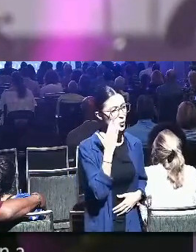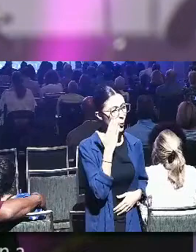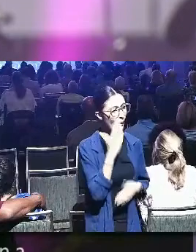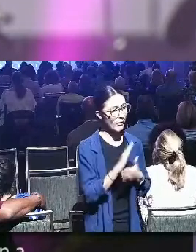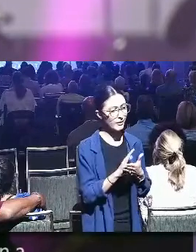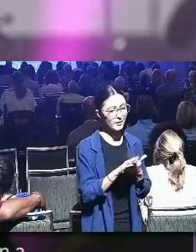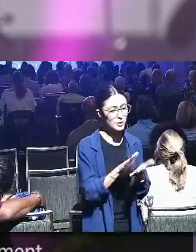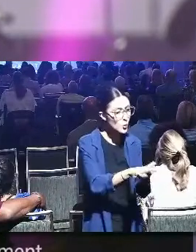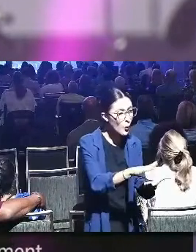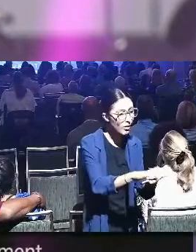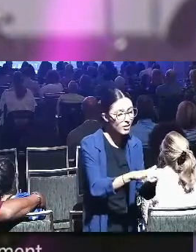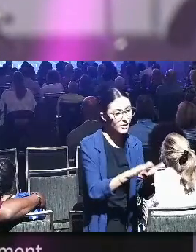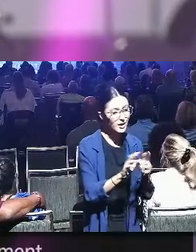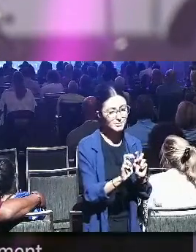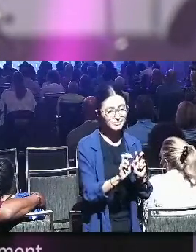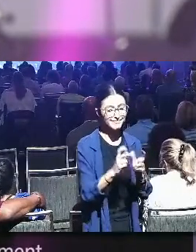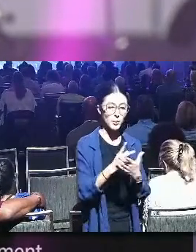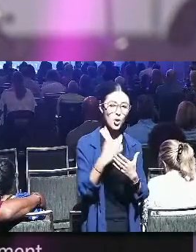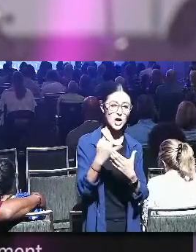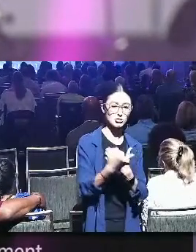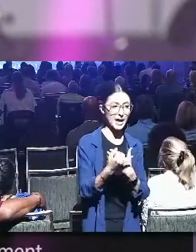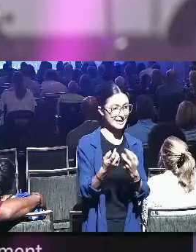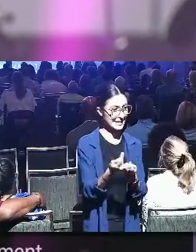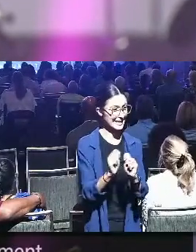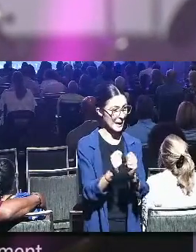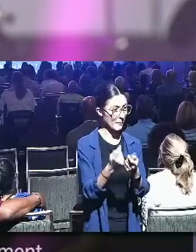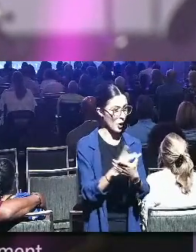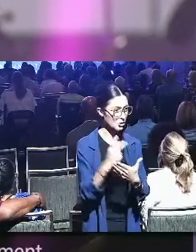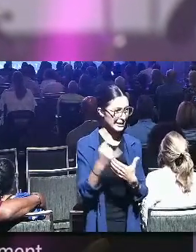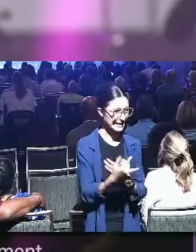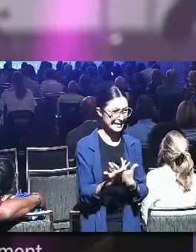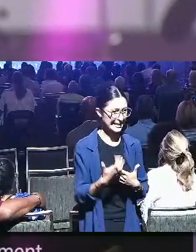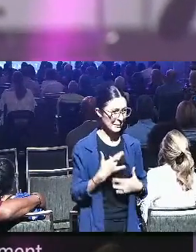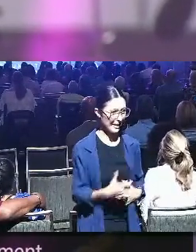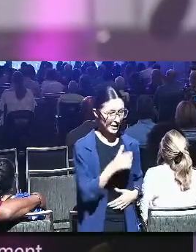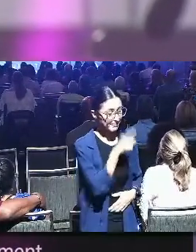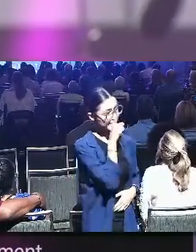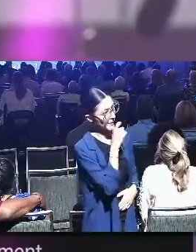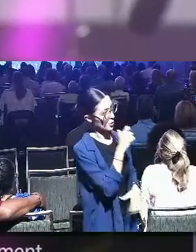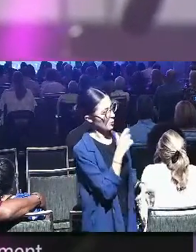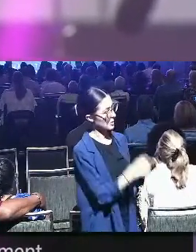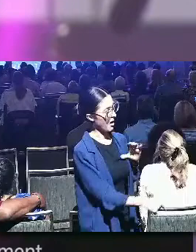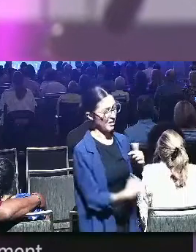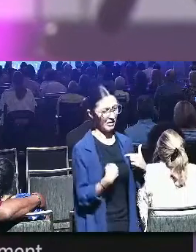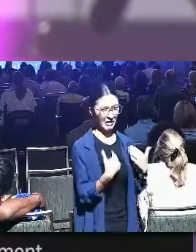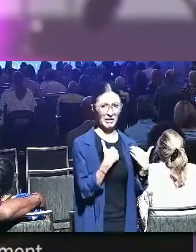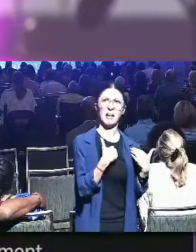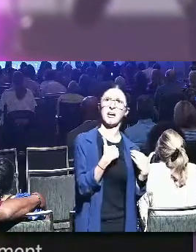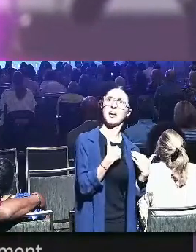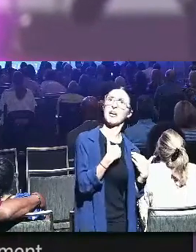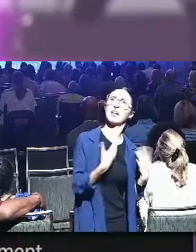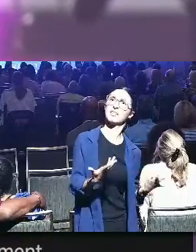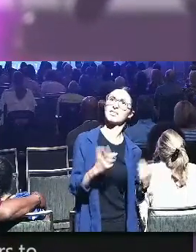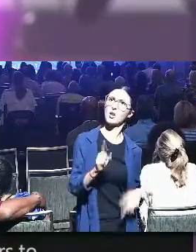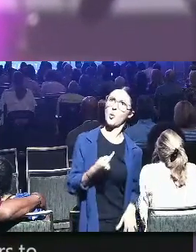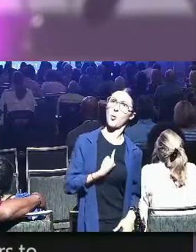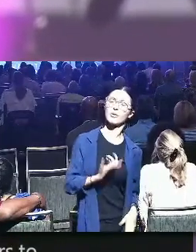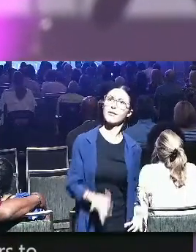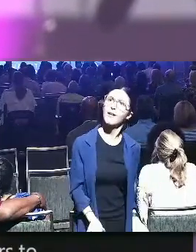2020. And then we failed. And then it took us 2 more years to graduate. And I'm like, when are we